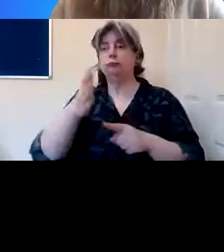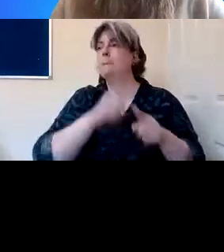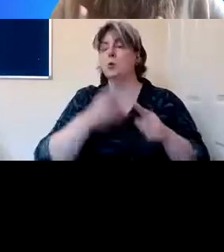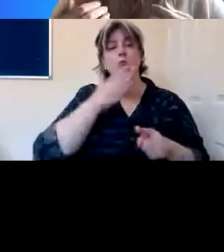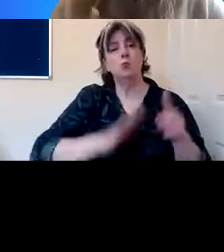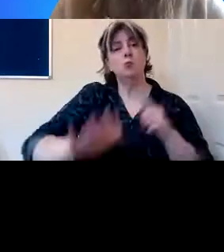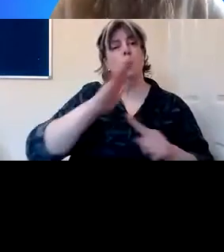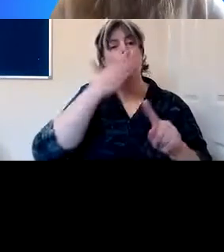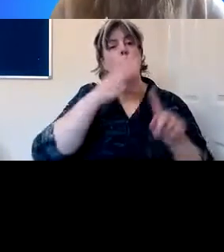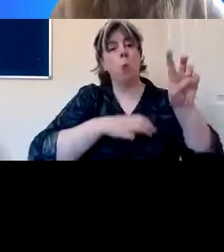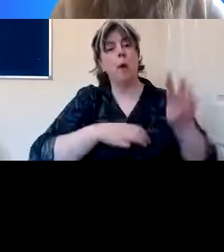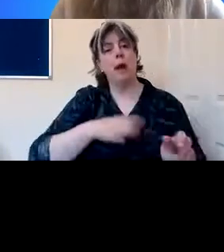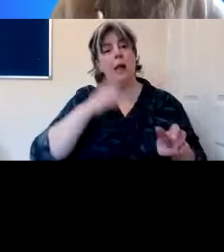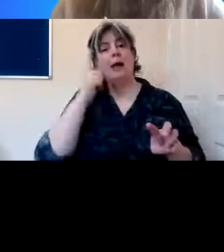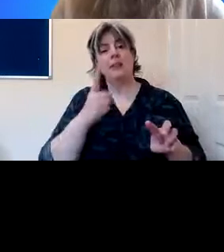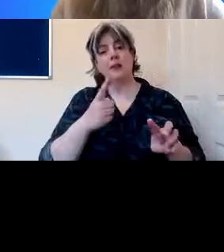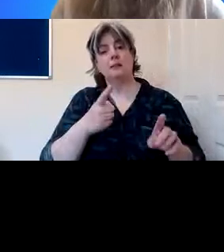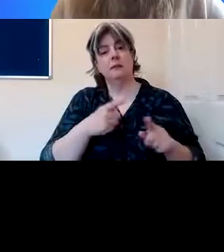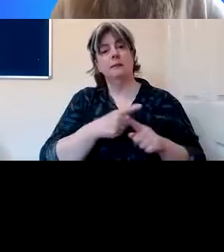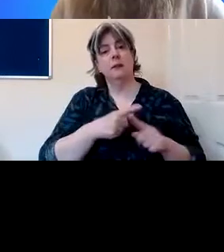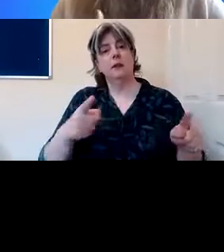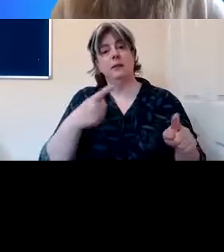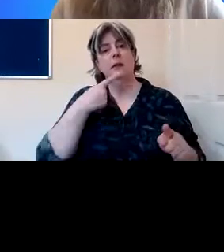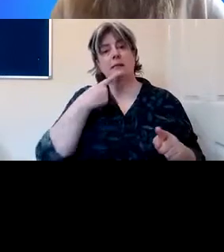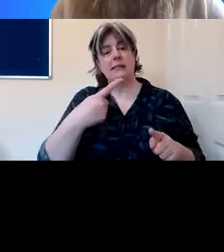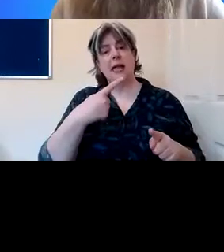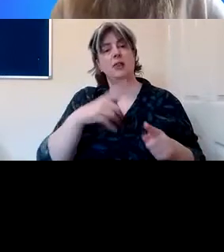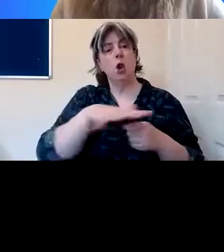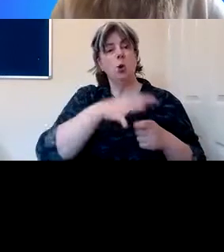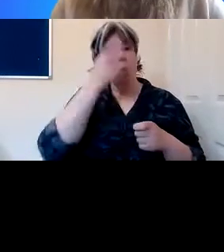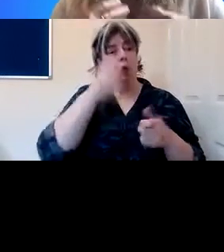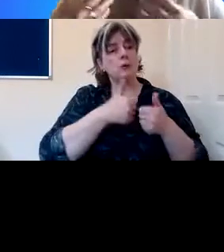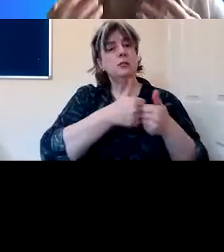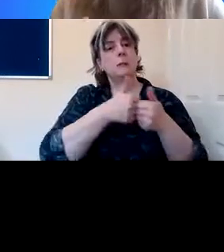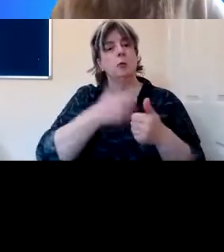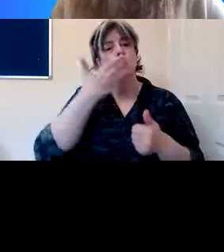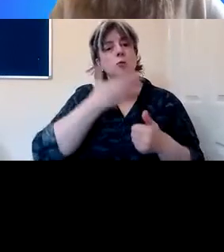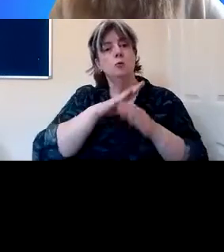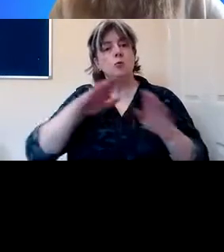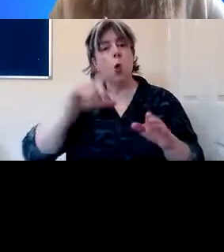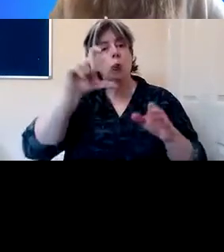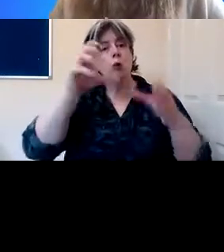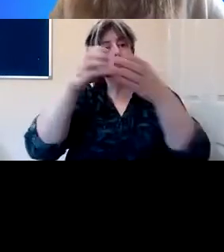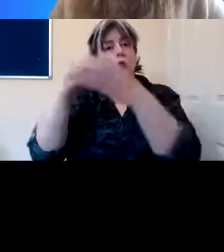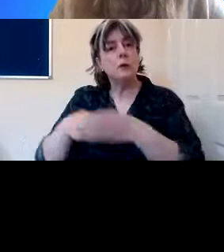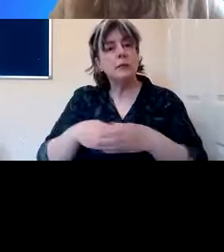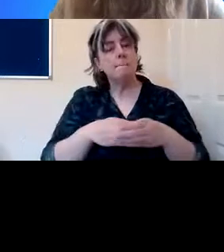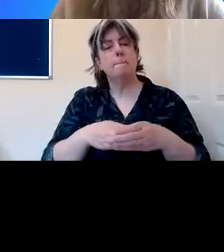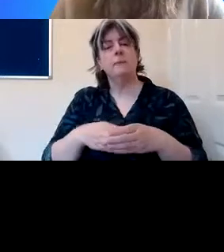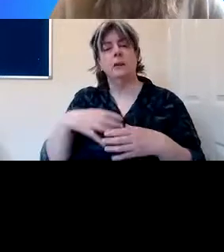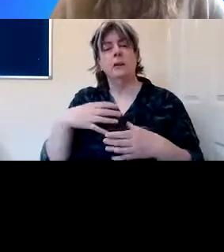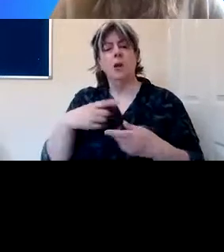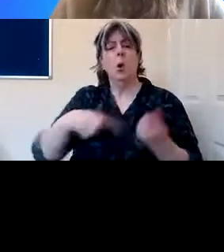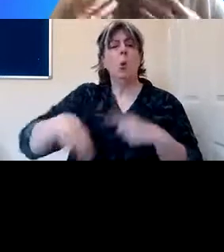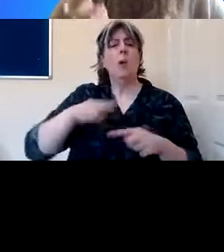would say that their local authorities were the support for them, not the consortia. So there are lots and lots of questions that we've got around